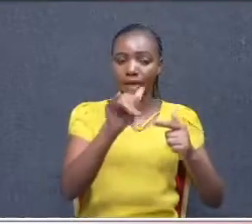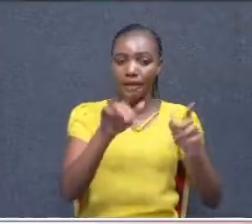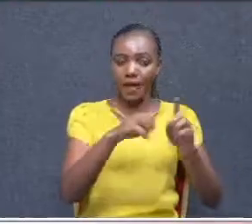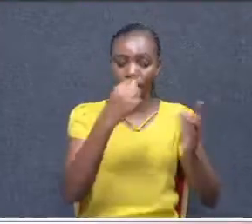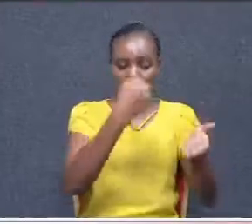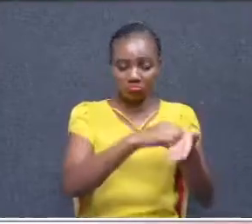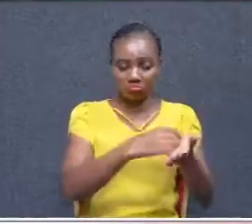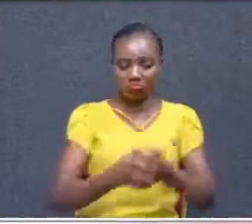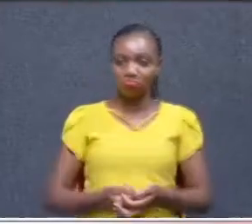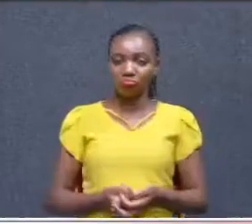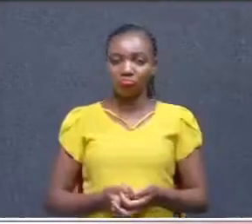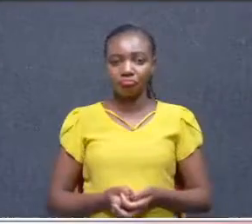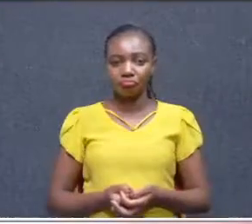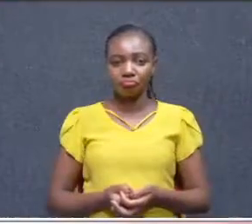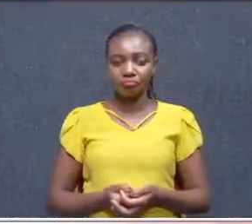Thursday.